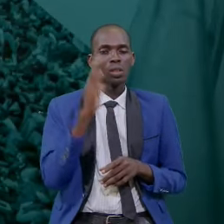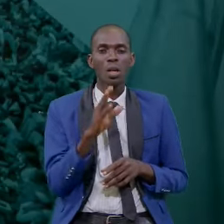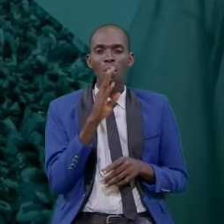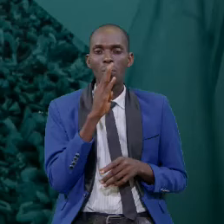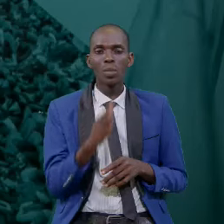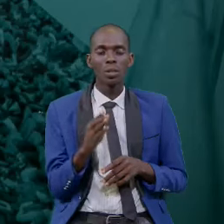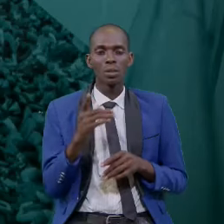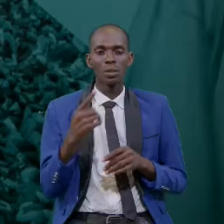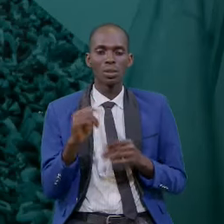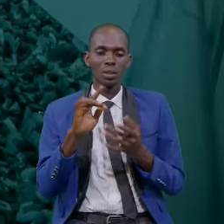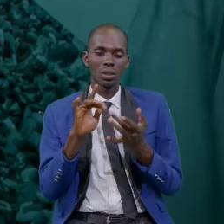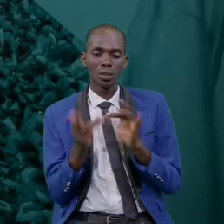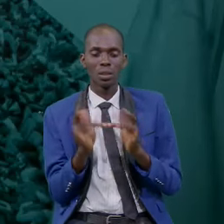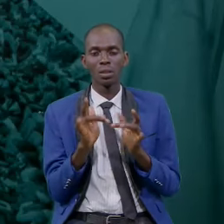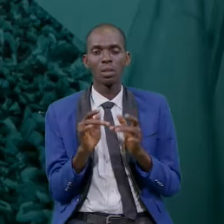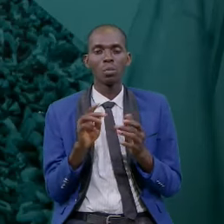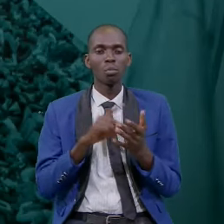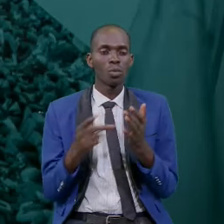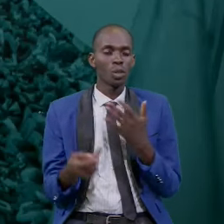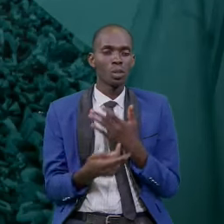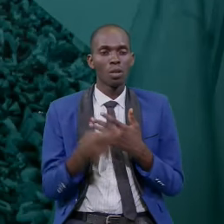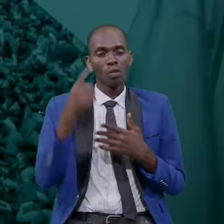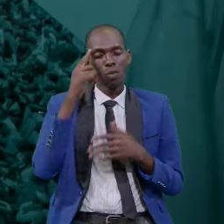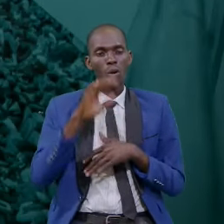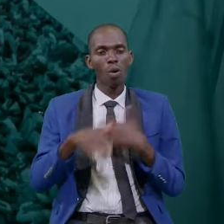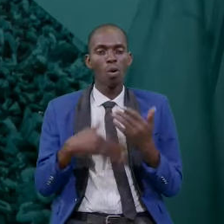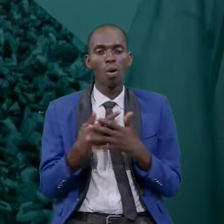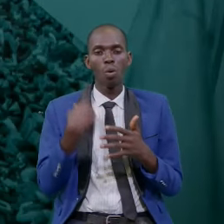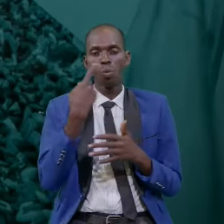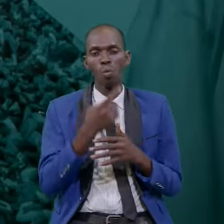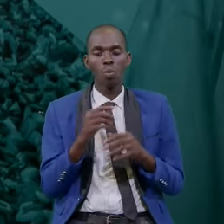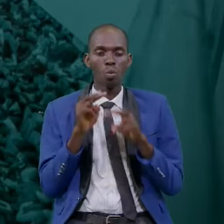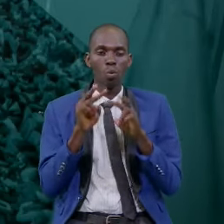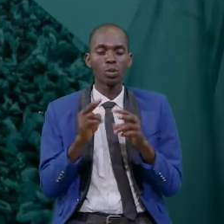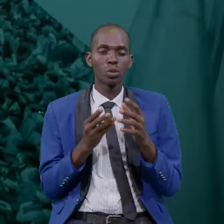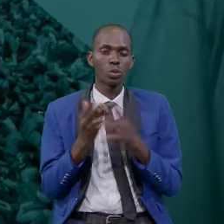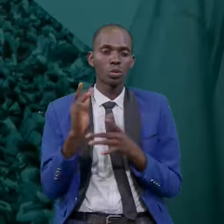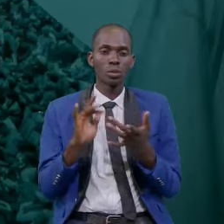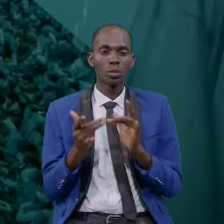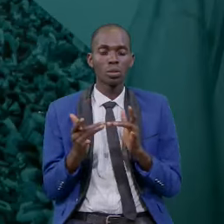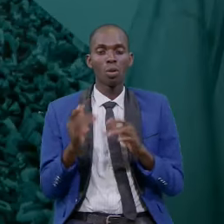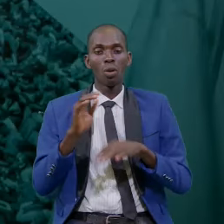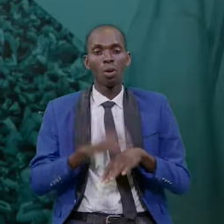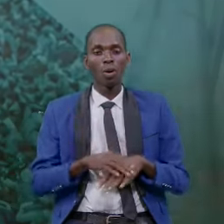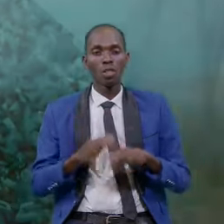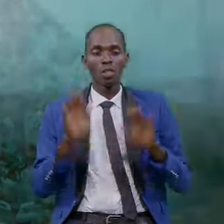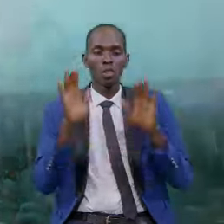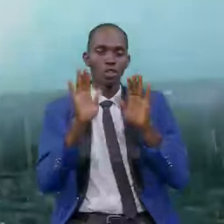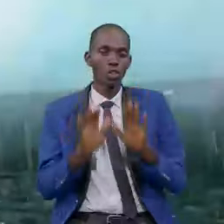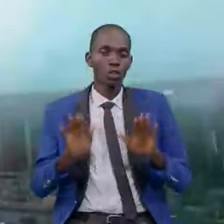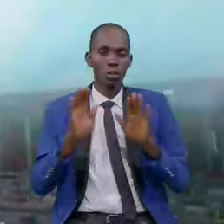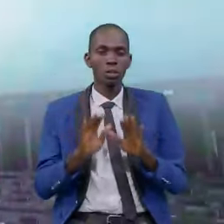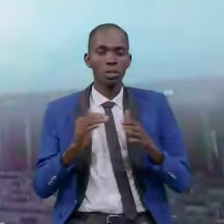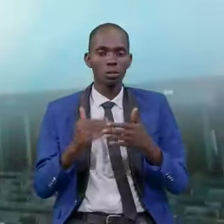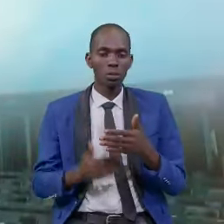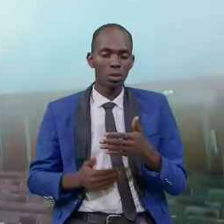those watching online who gave their life to Christ on Sunday, next, the